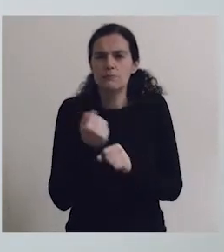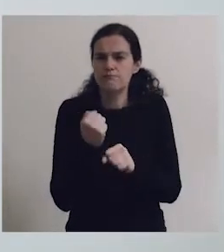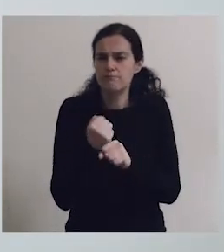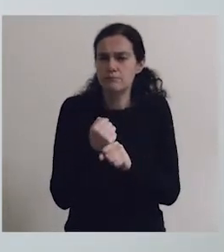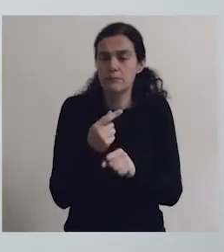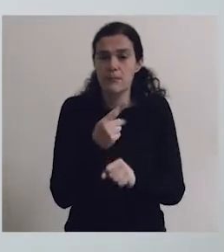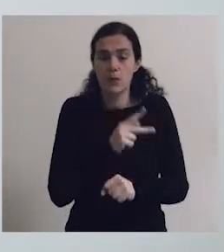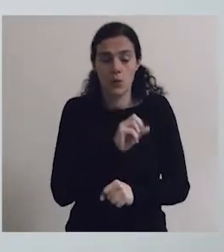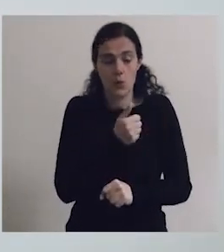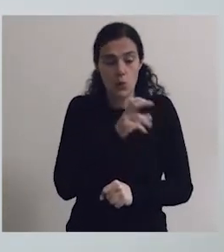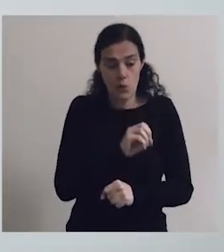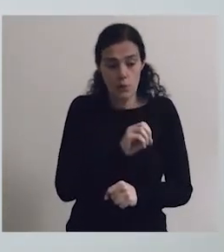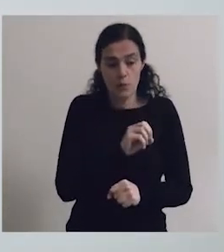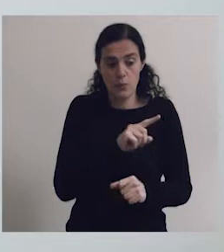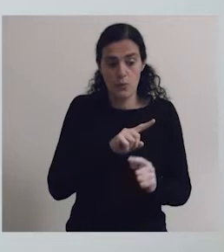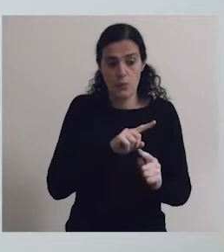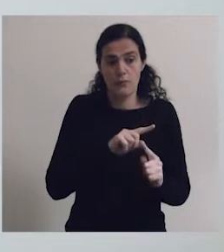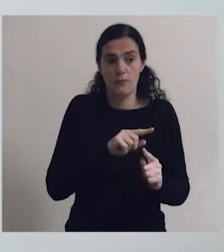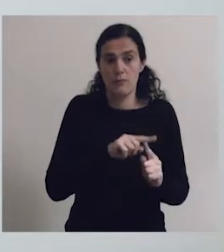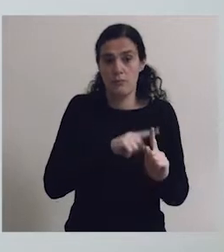artworks, where you have the Kobro